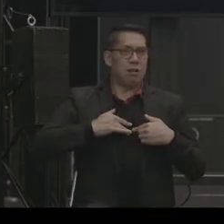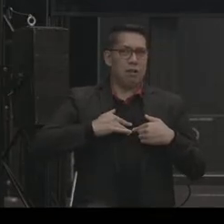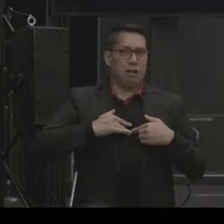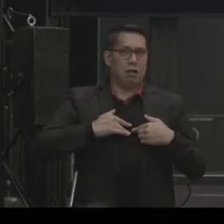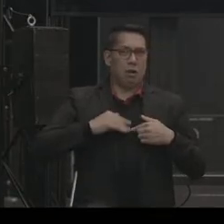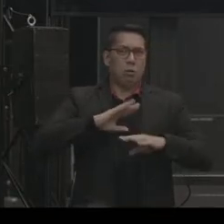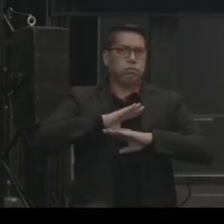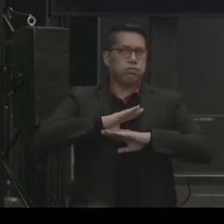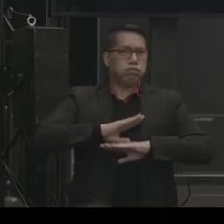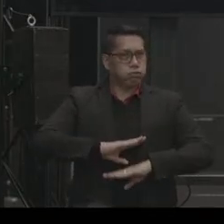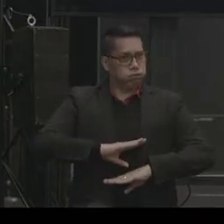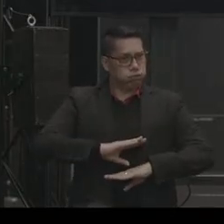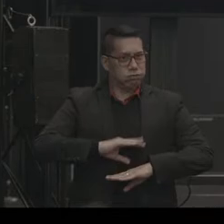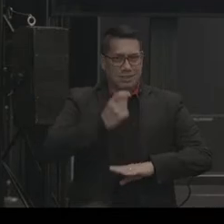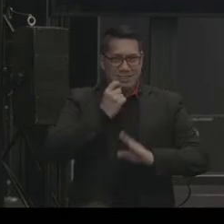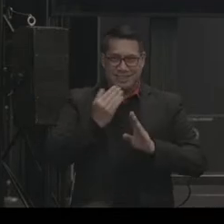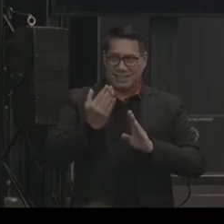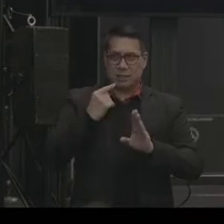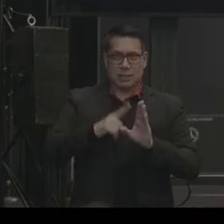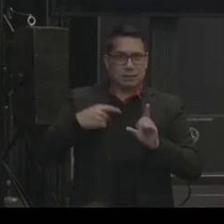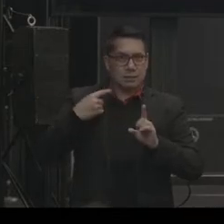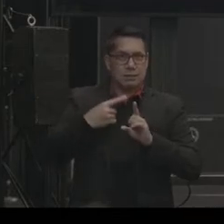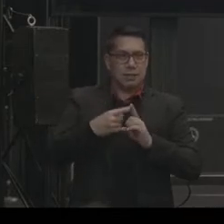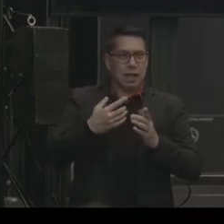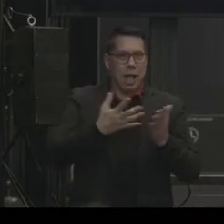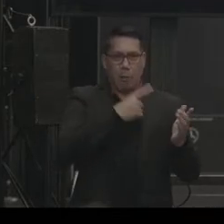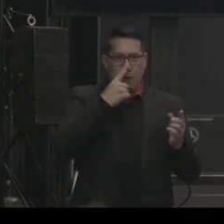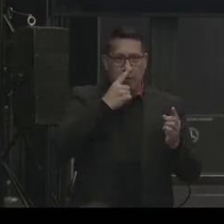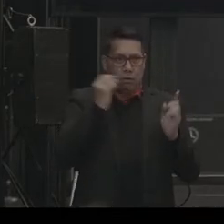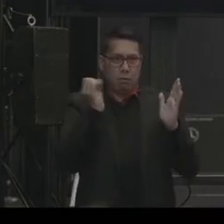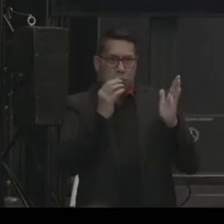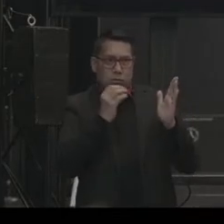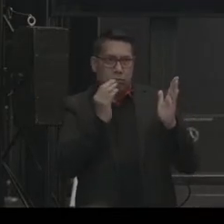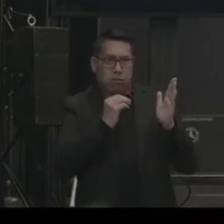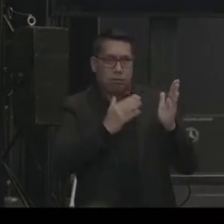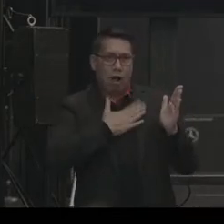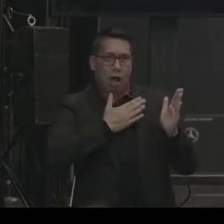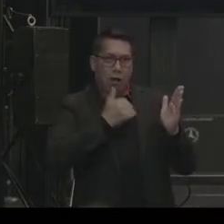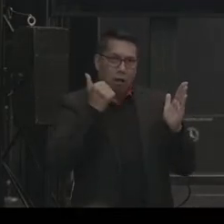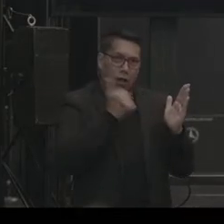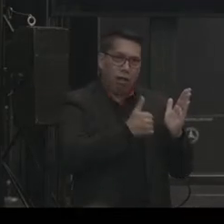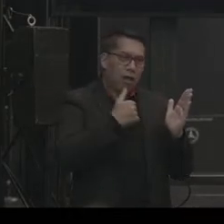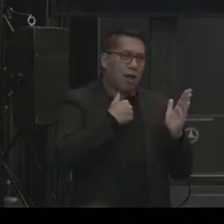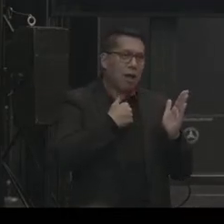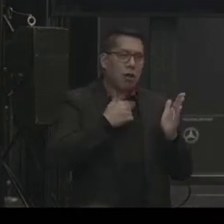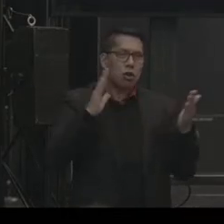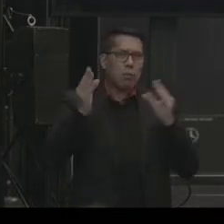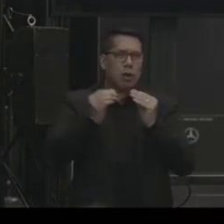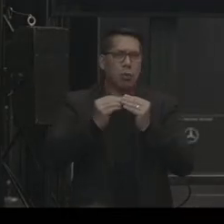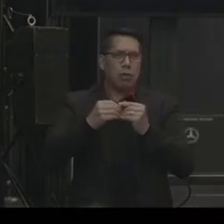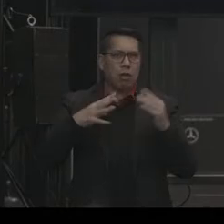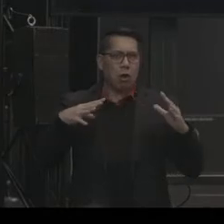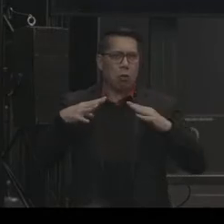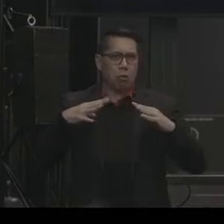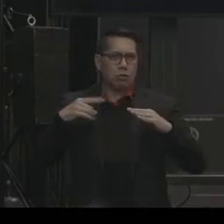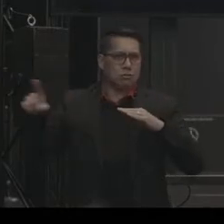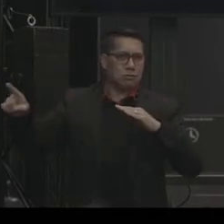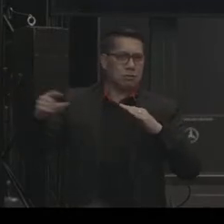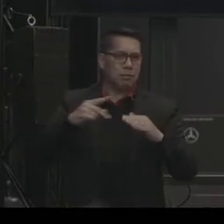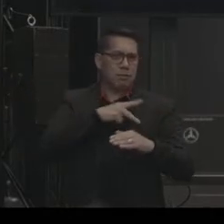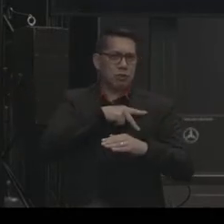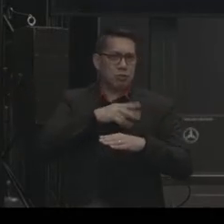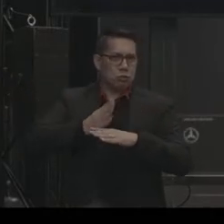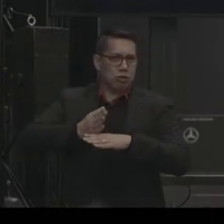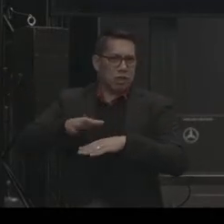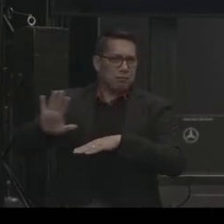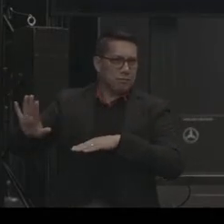years seeing how much of a response that's gotten in comparison to maybe my Hollywood professional career. And